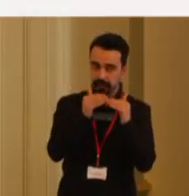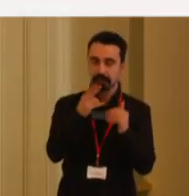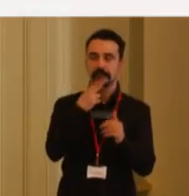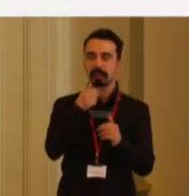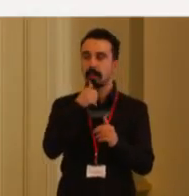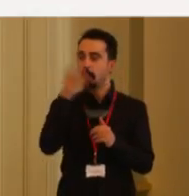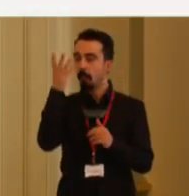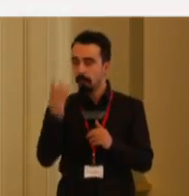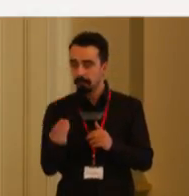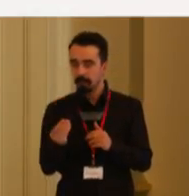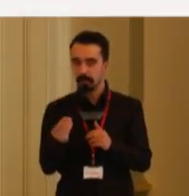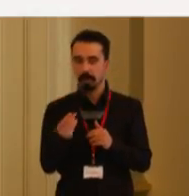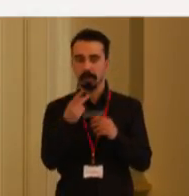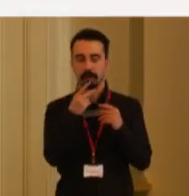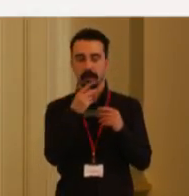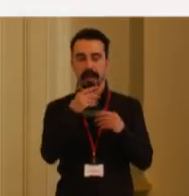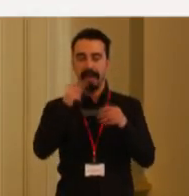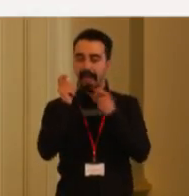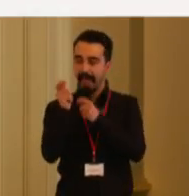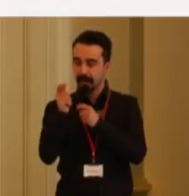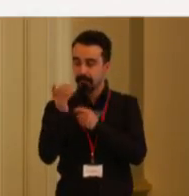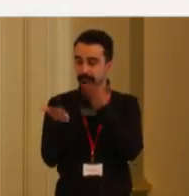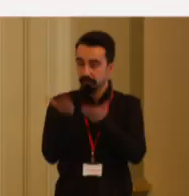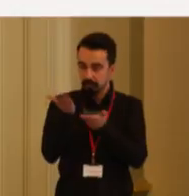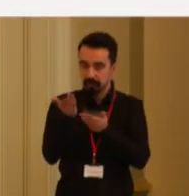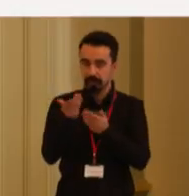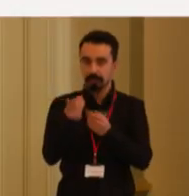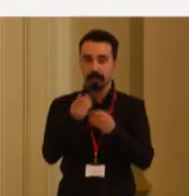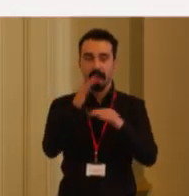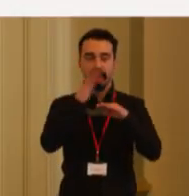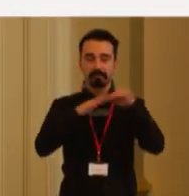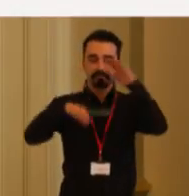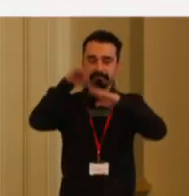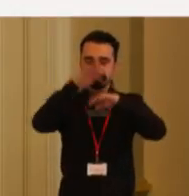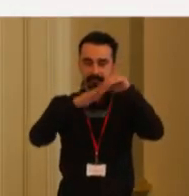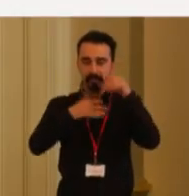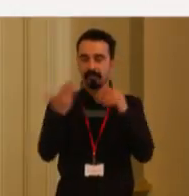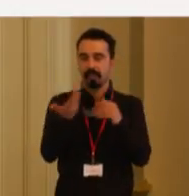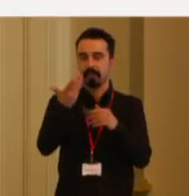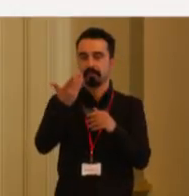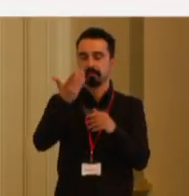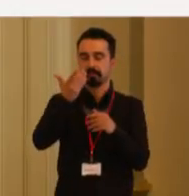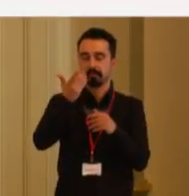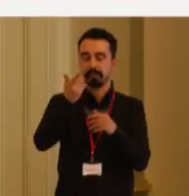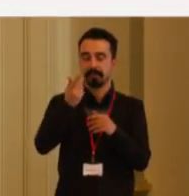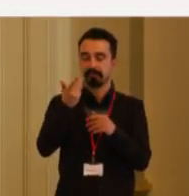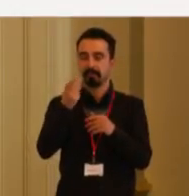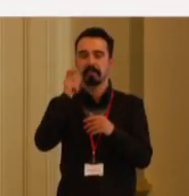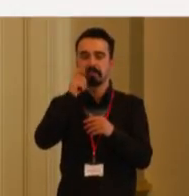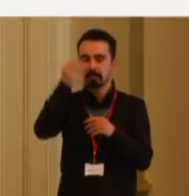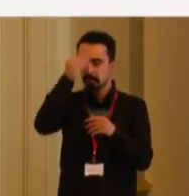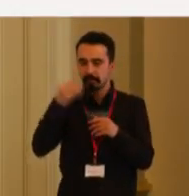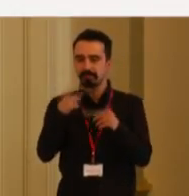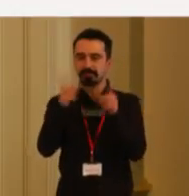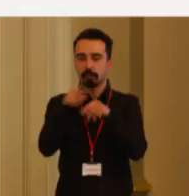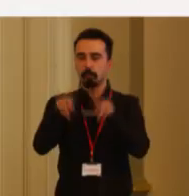gender equality, so being a man and a woman seems to be a determinant. Urbanization or coming from the rural